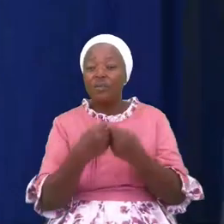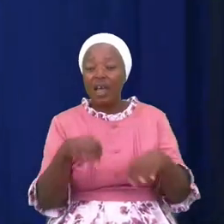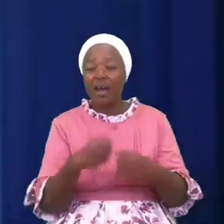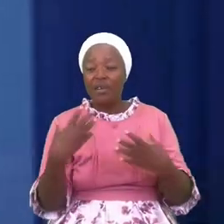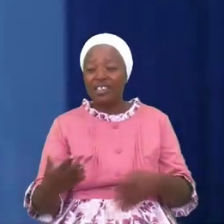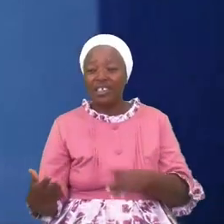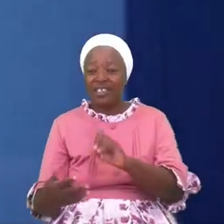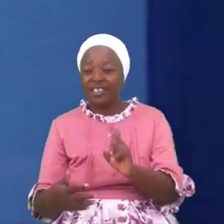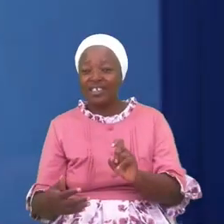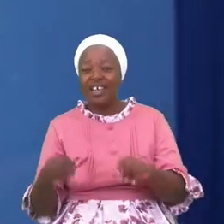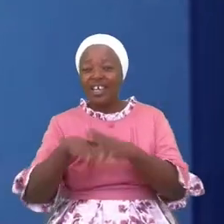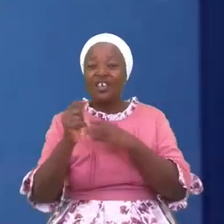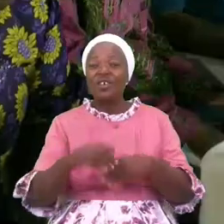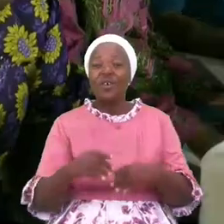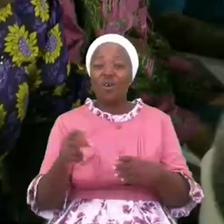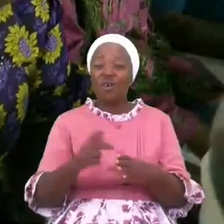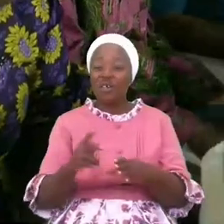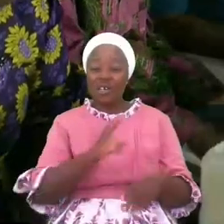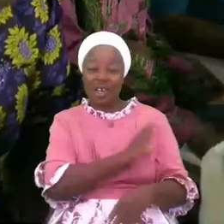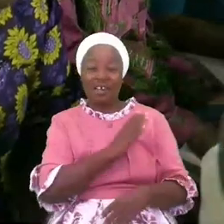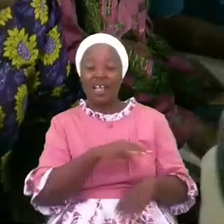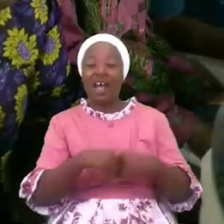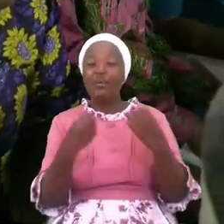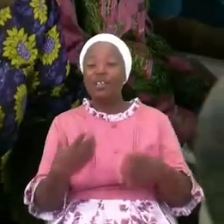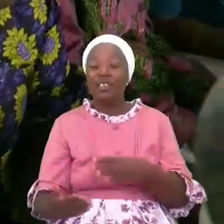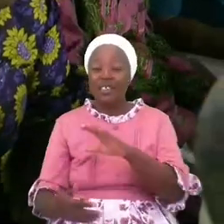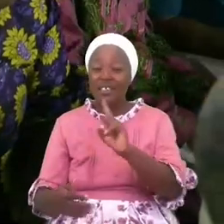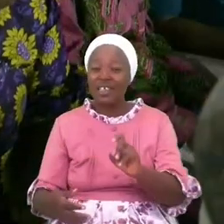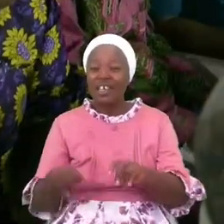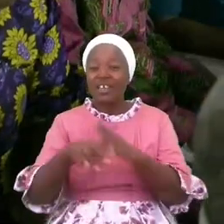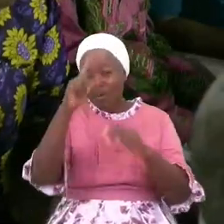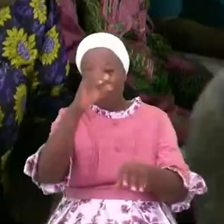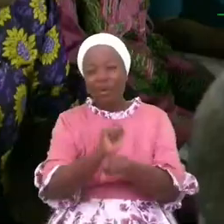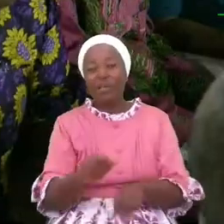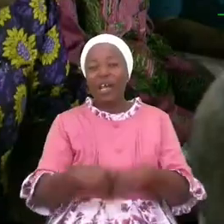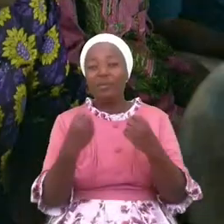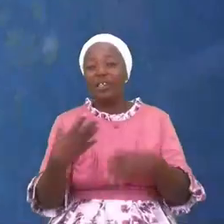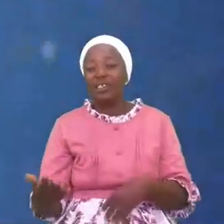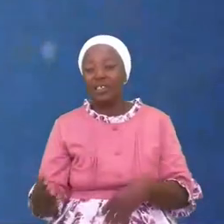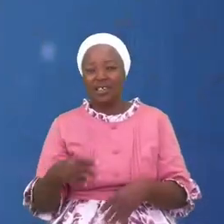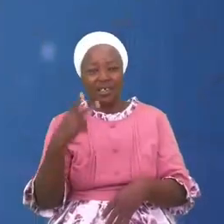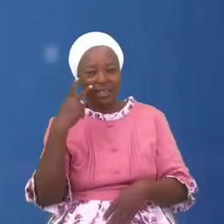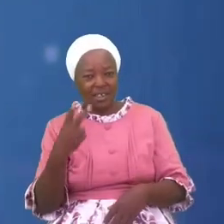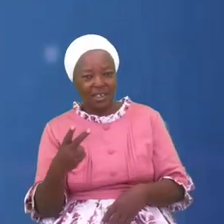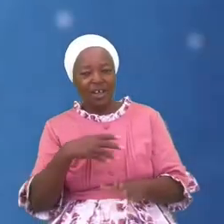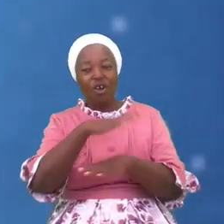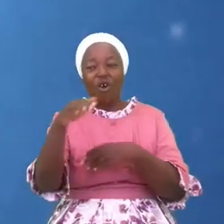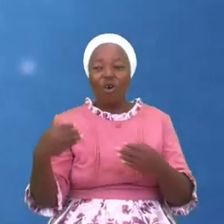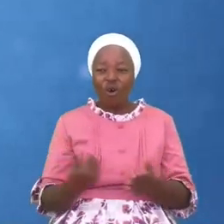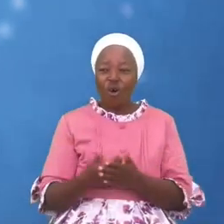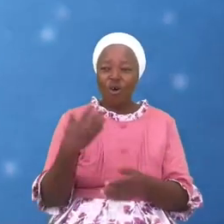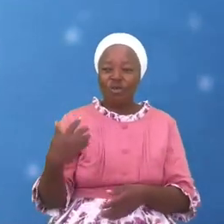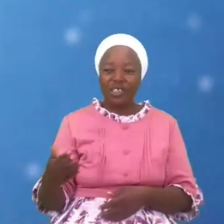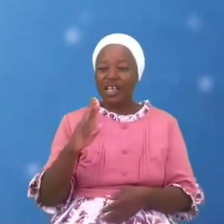things? In your habit, how many things? Behold, all things have become new. I pray you will